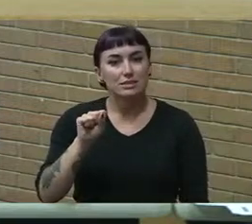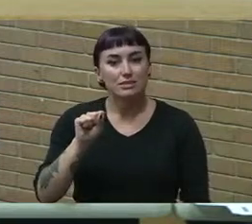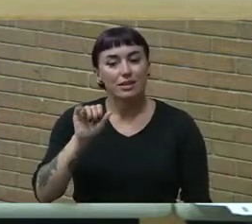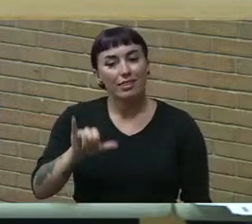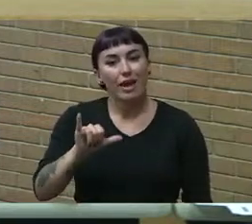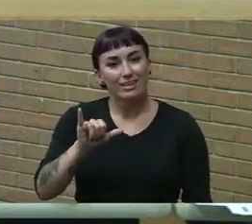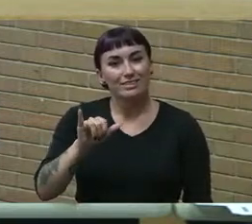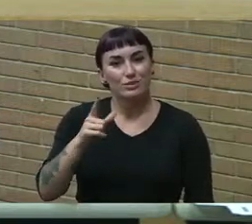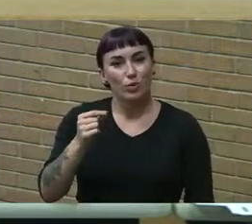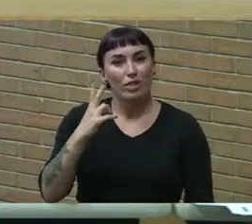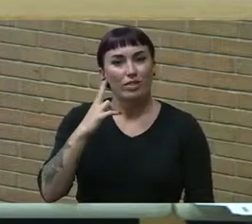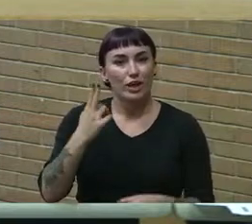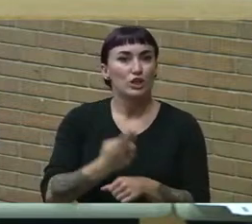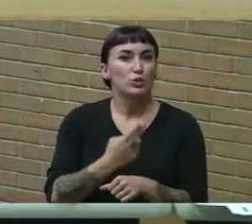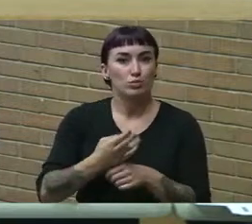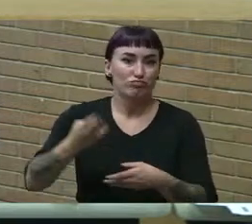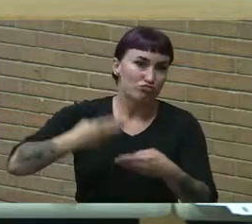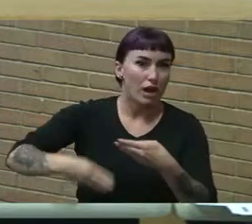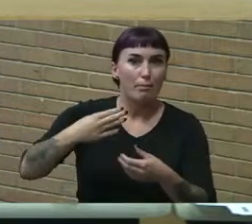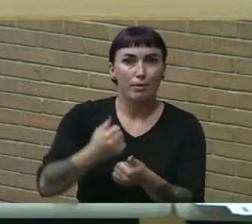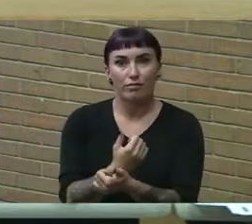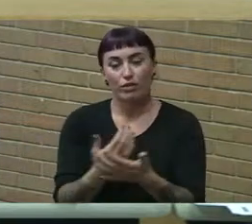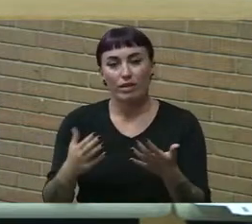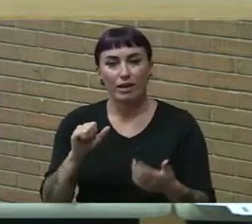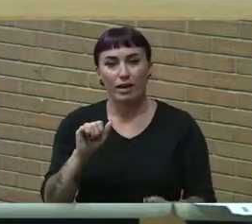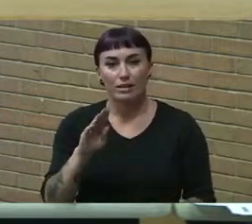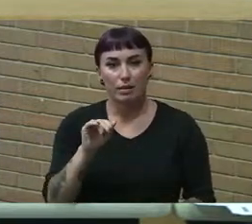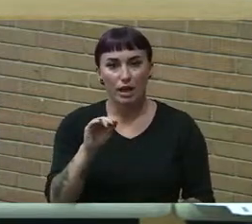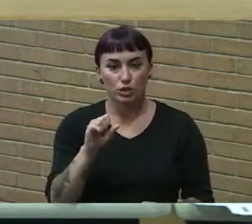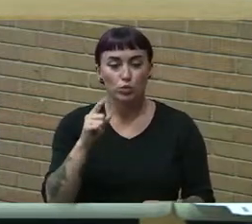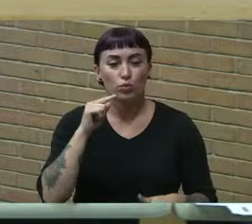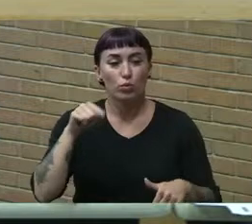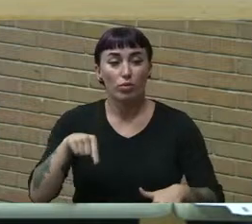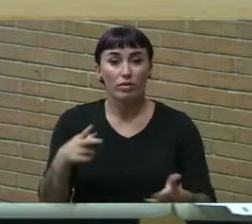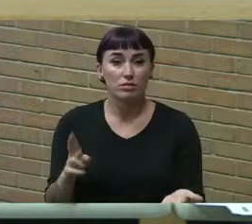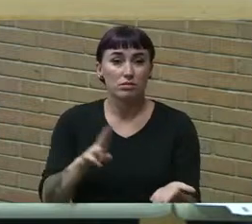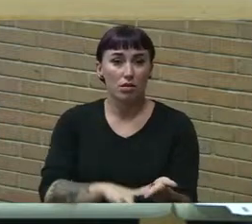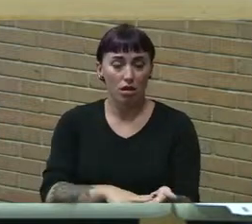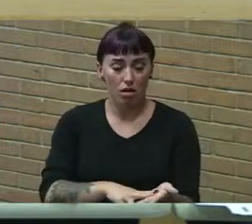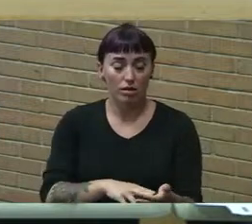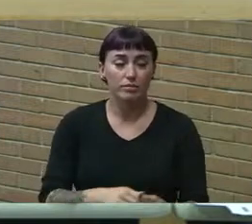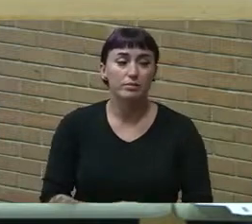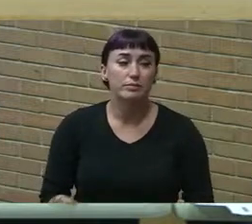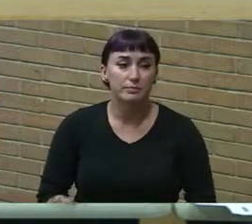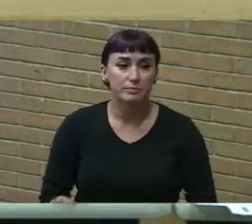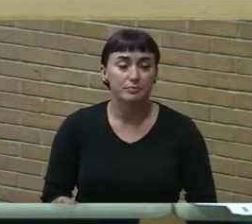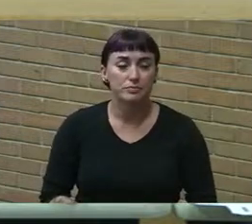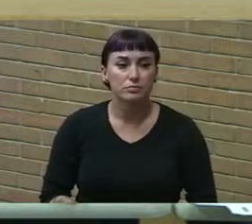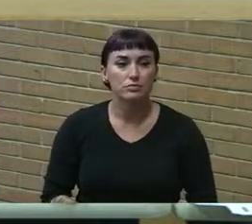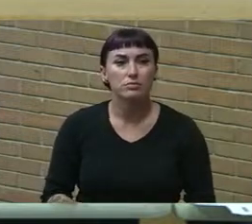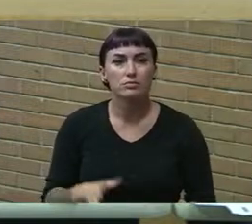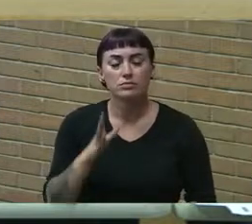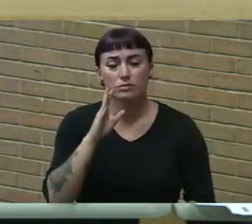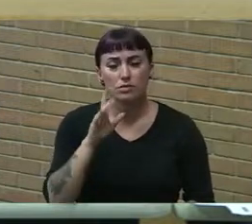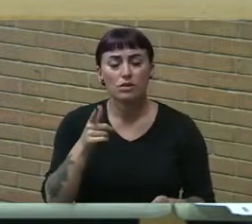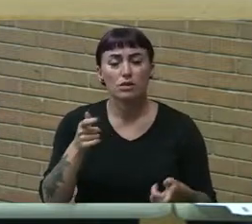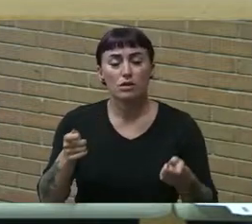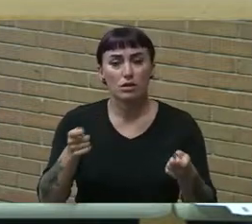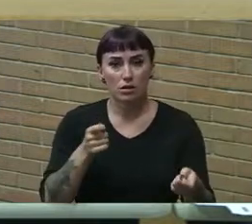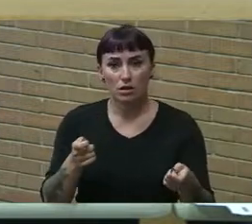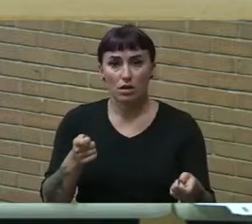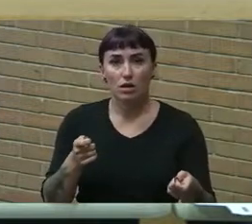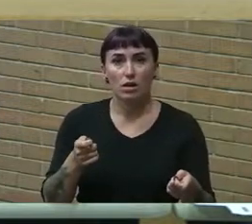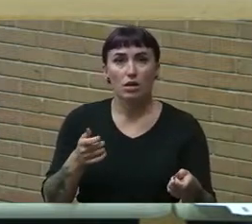that's what they wrapped stuff in and everything else. So this contract, which is being treated and acted